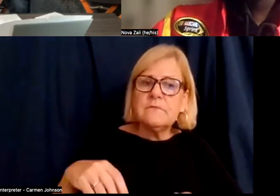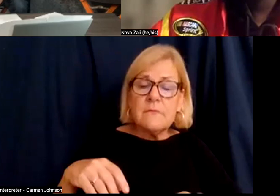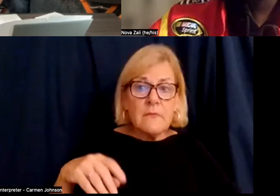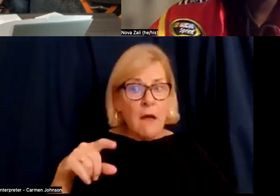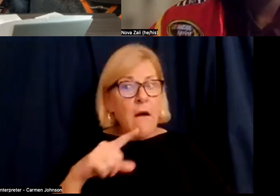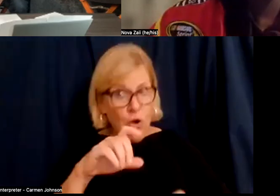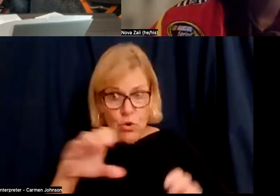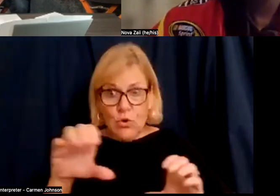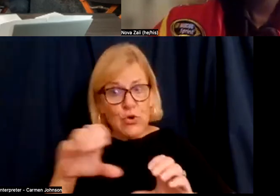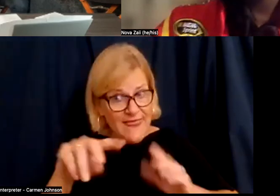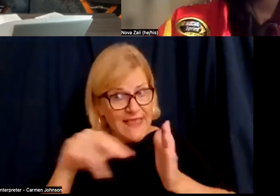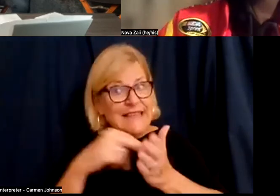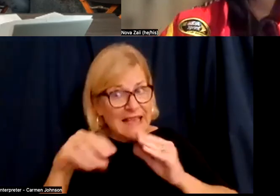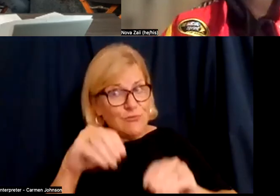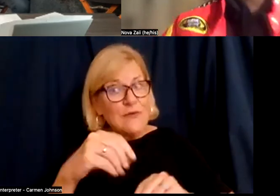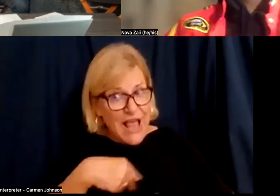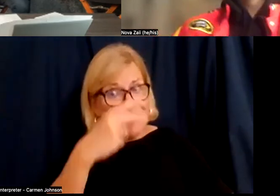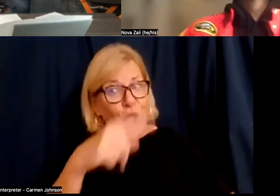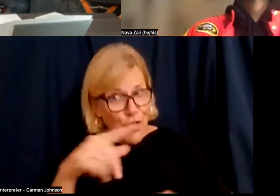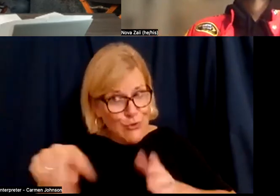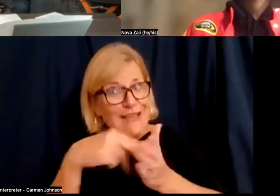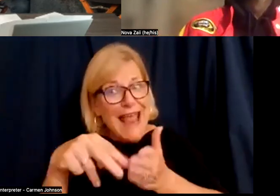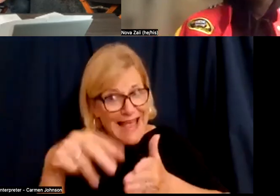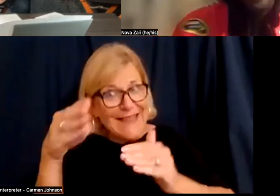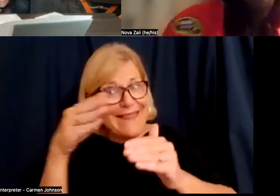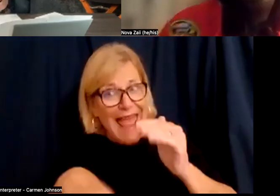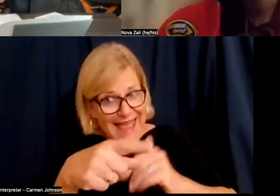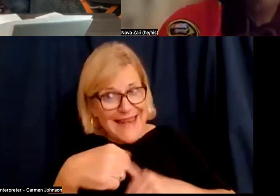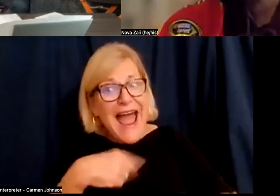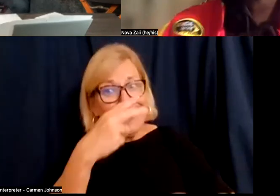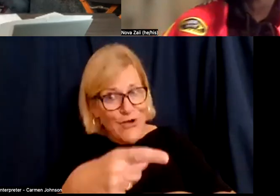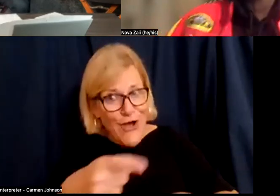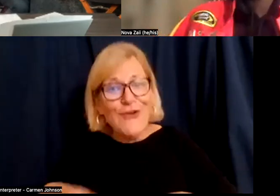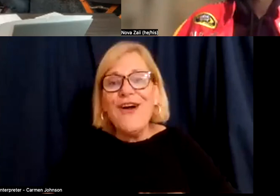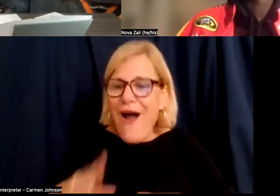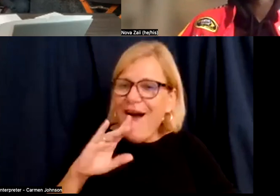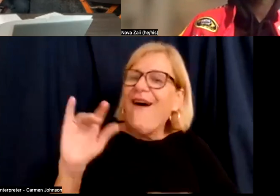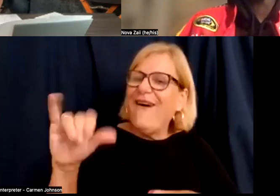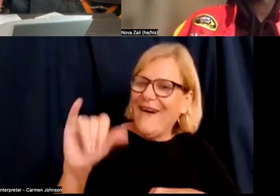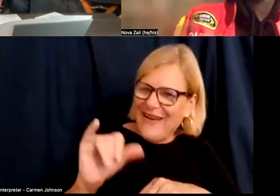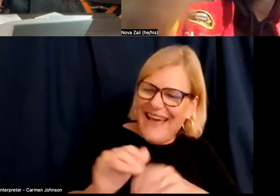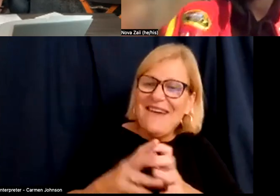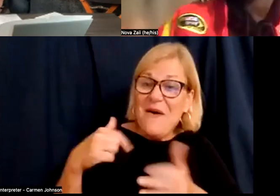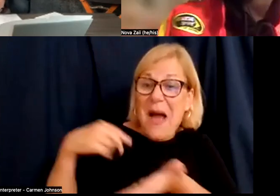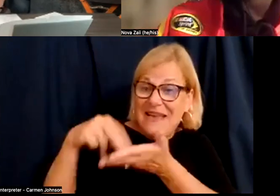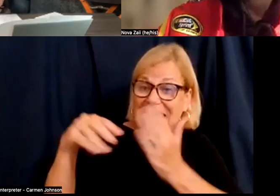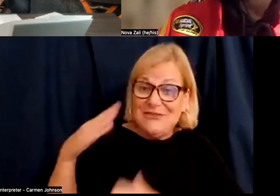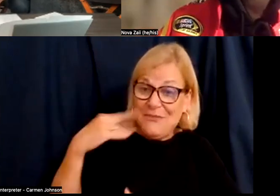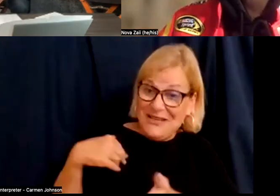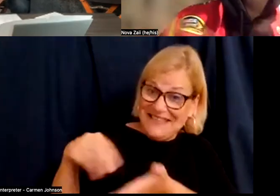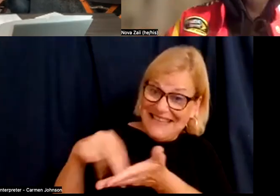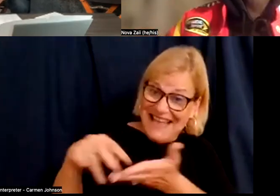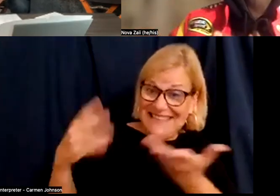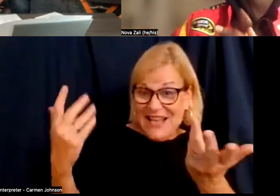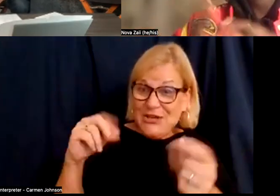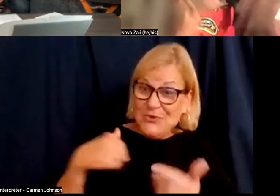dance moves at the end there. I saw you. I saw you did it. yeah, so it's like I'm a dancer because I dance.